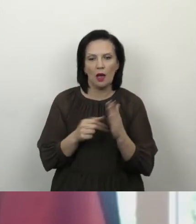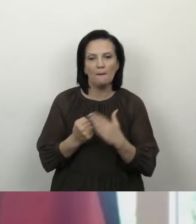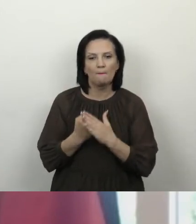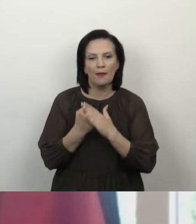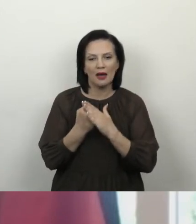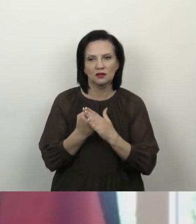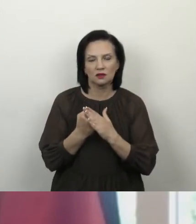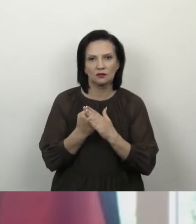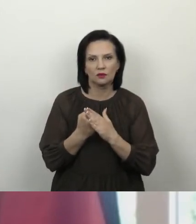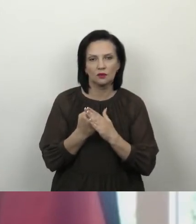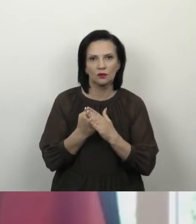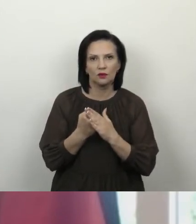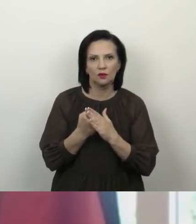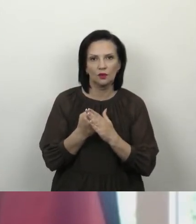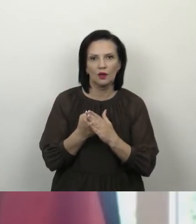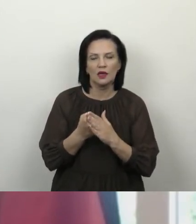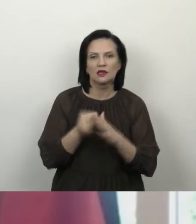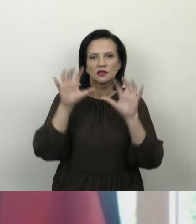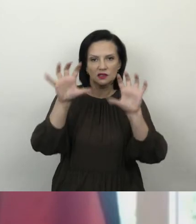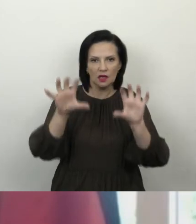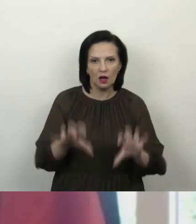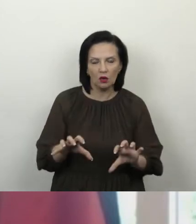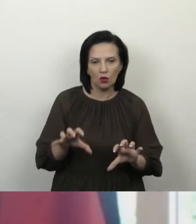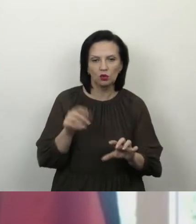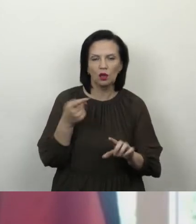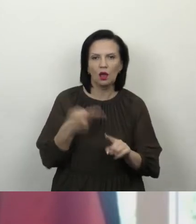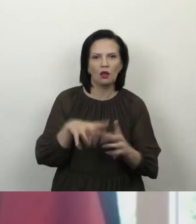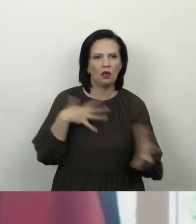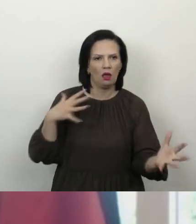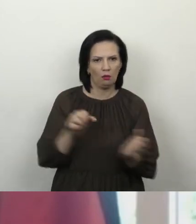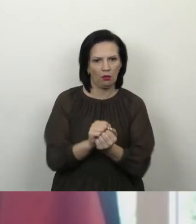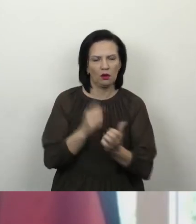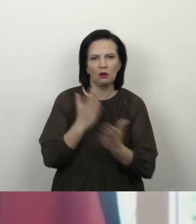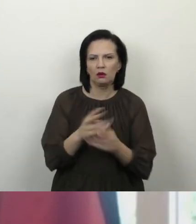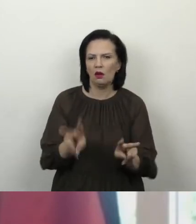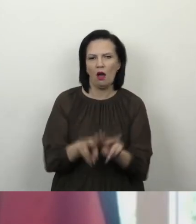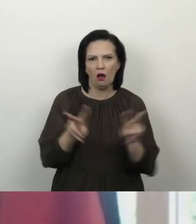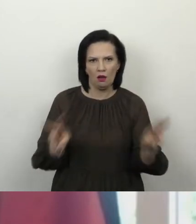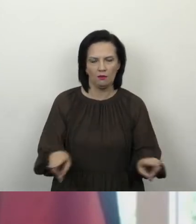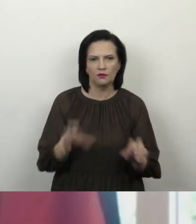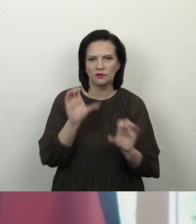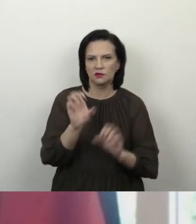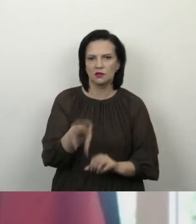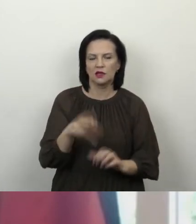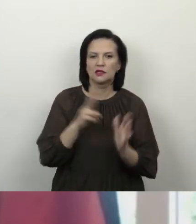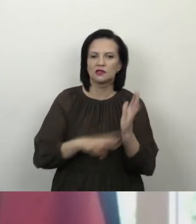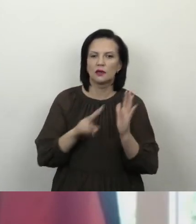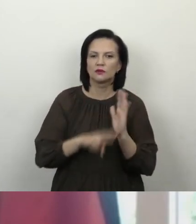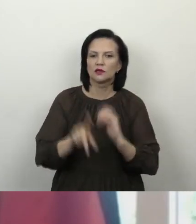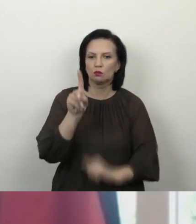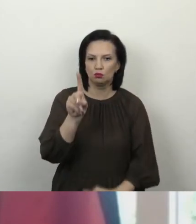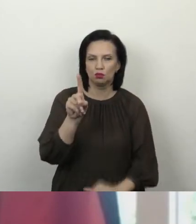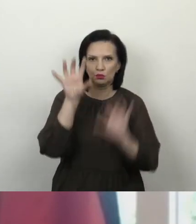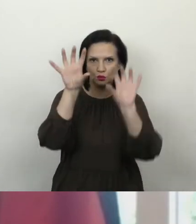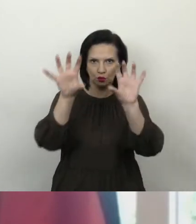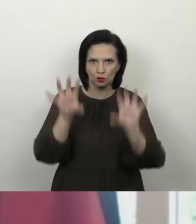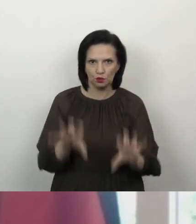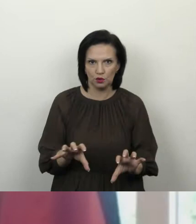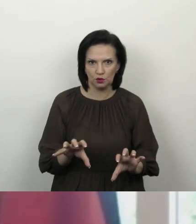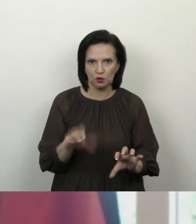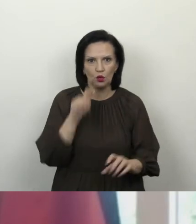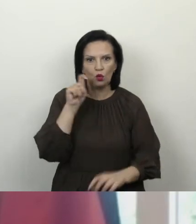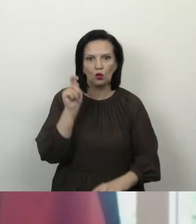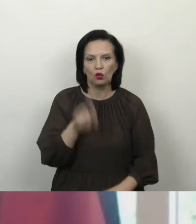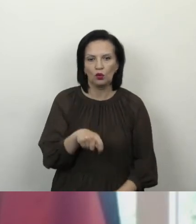these principles are almost identical with Article 71 of the Constitution of Ukraine.